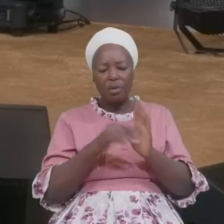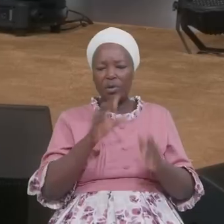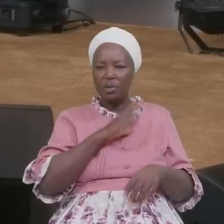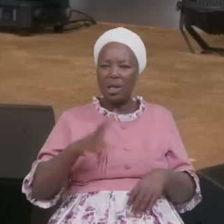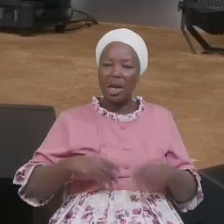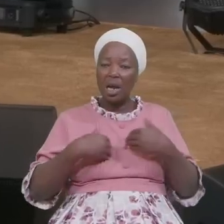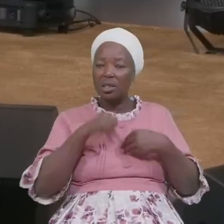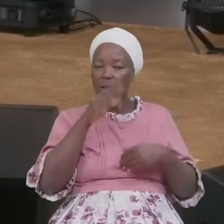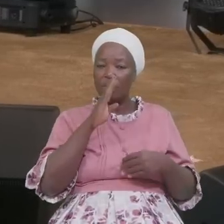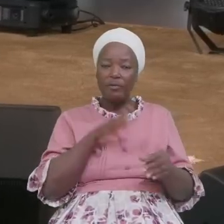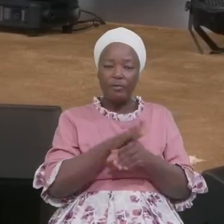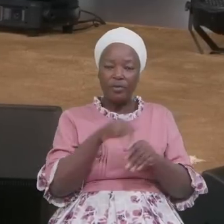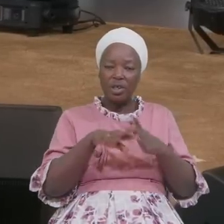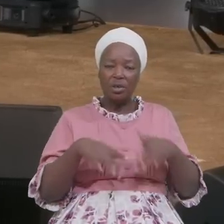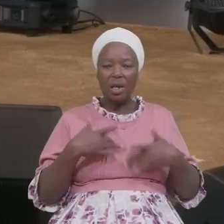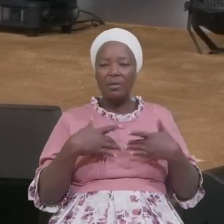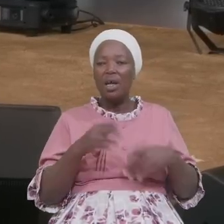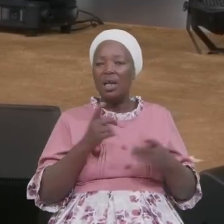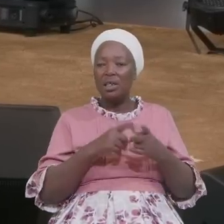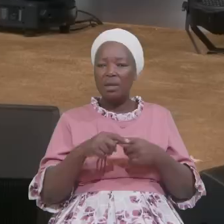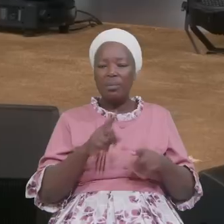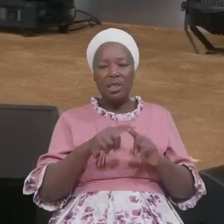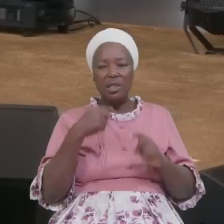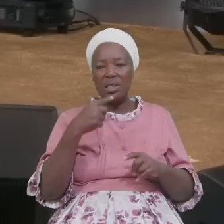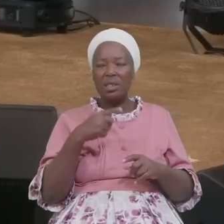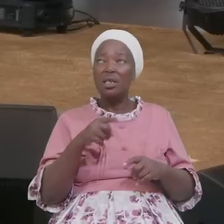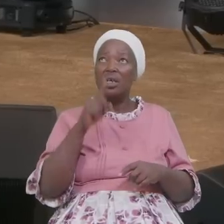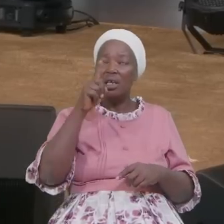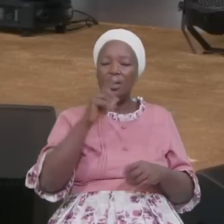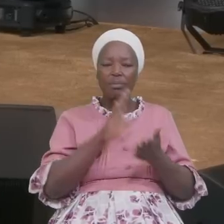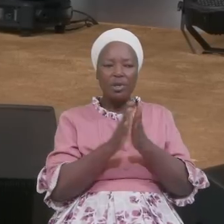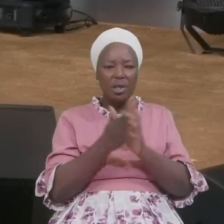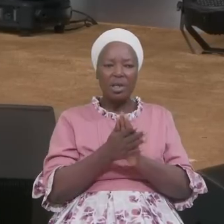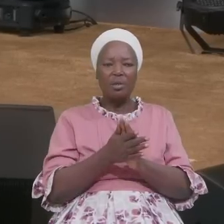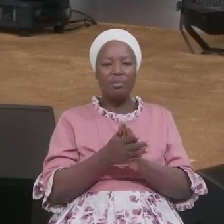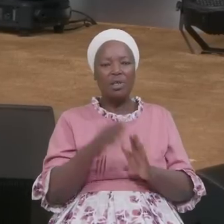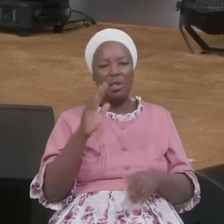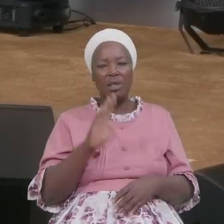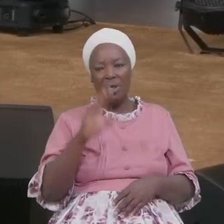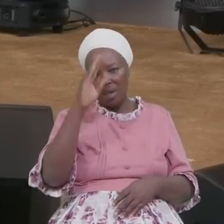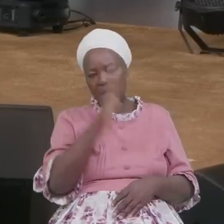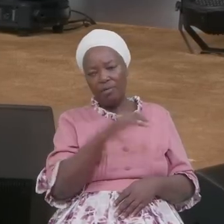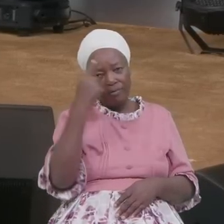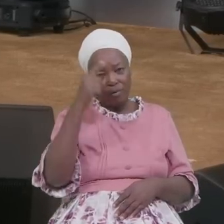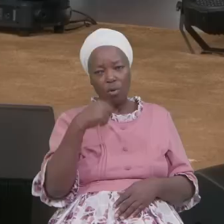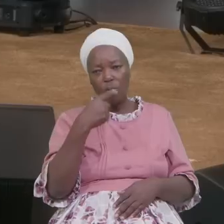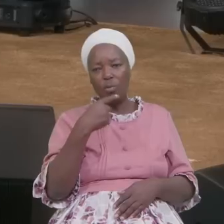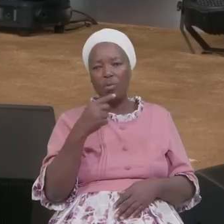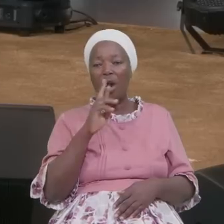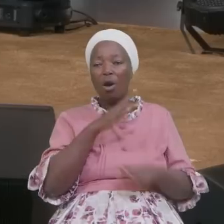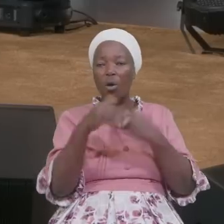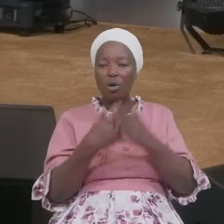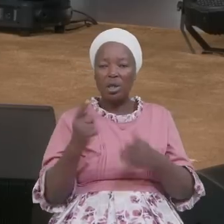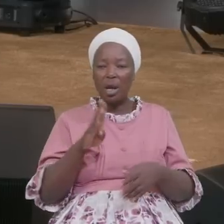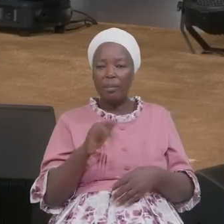been fulfilled. But it says, it became him for whom are all things, and by whom are